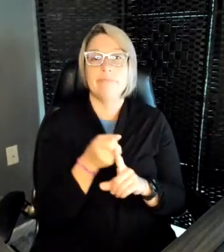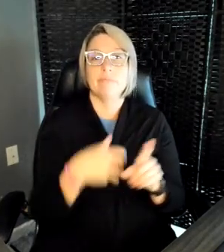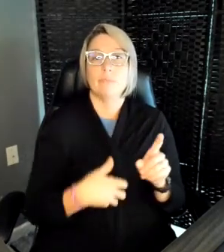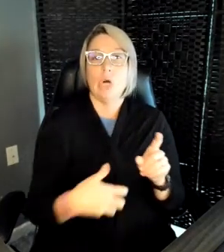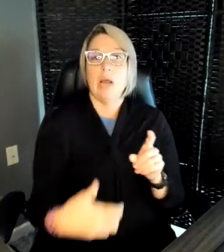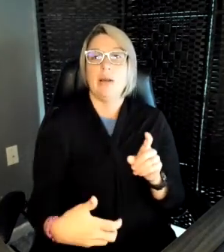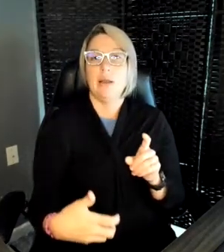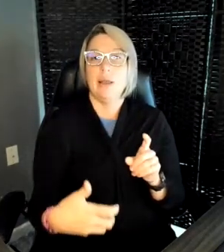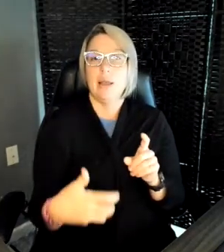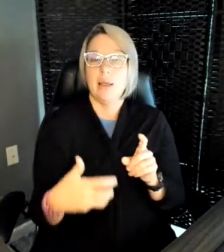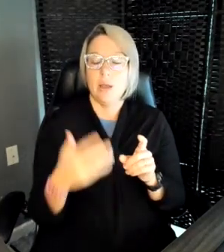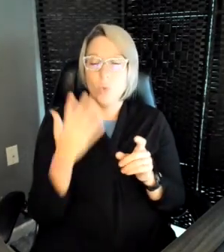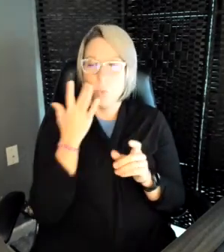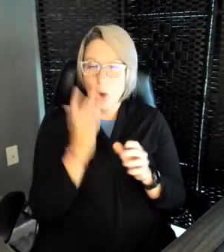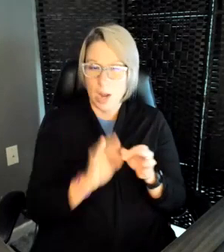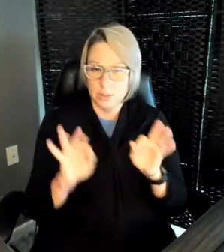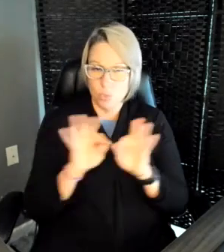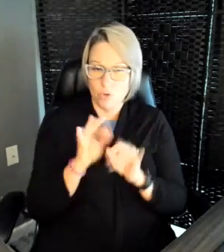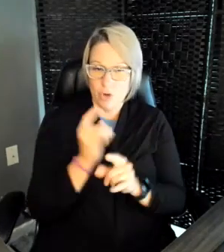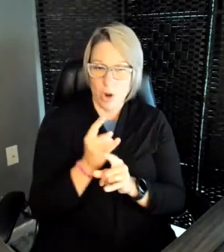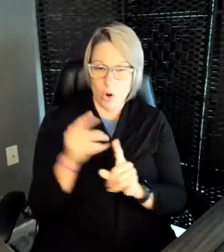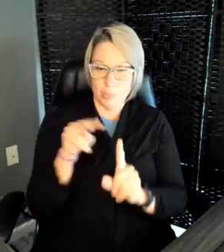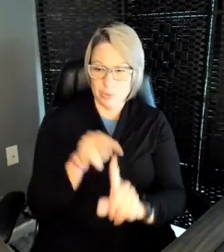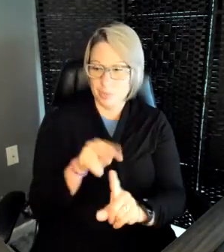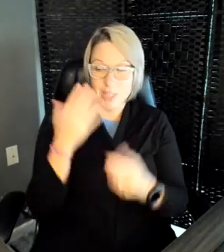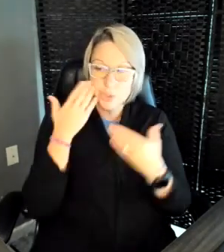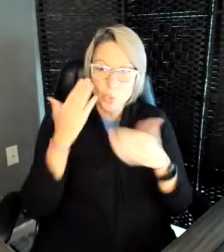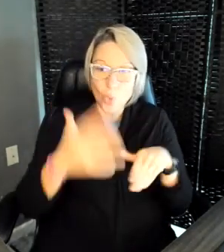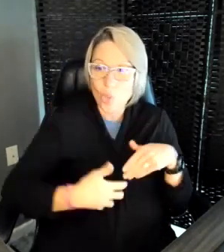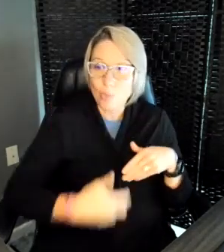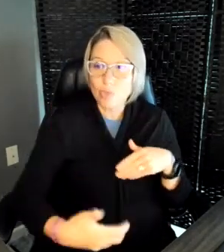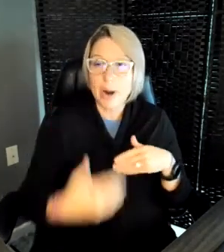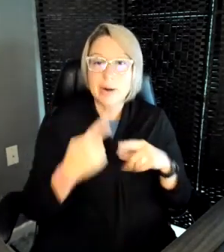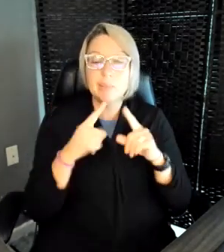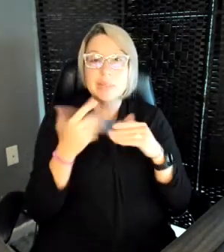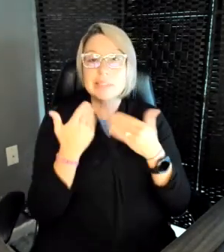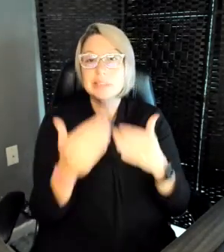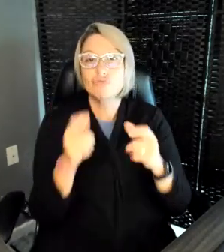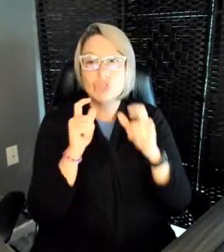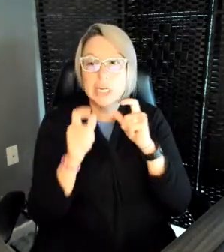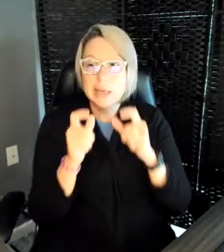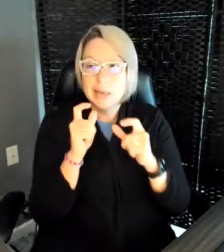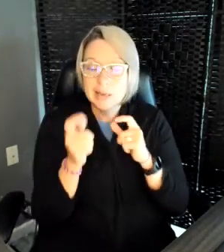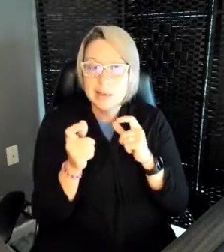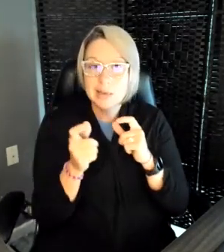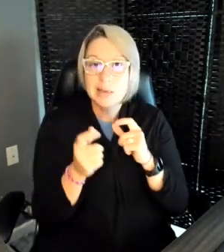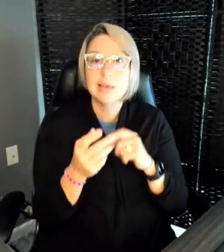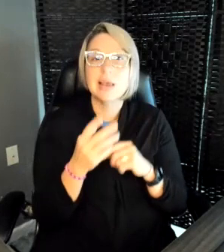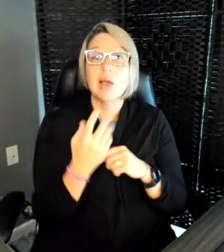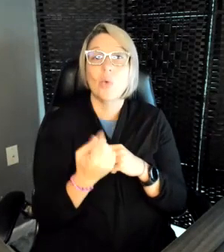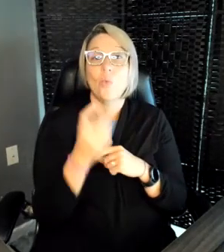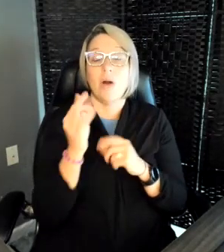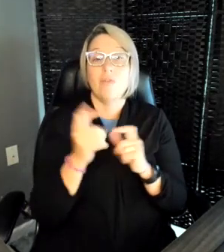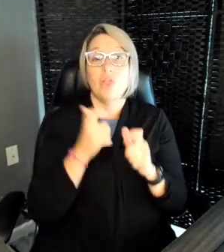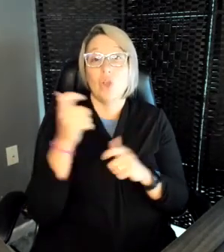alcohol perspective is that oftentimes people don't know they're pregnant and they may be drinking. And one of the largest populations in the country